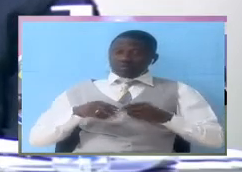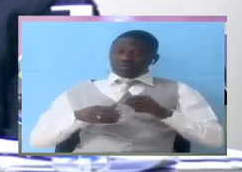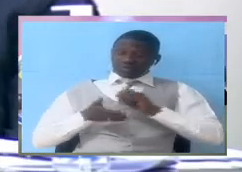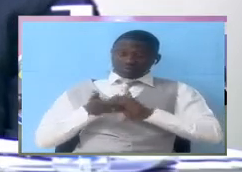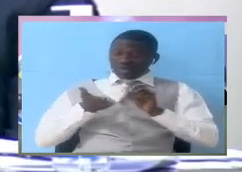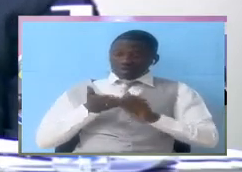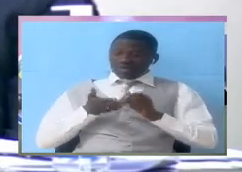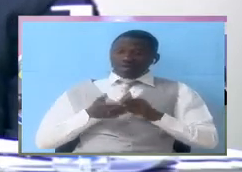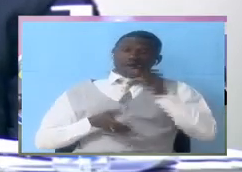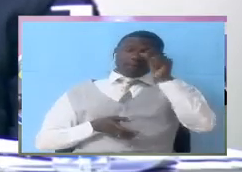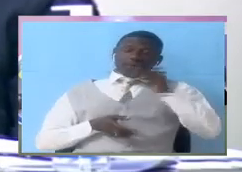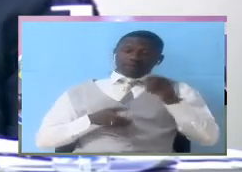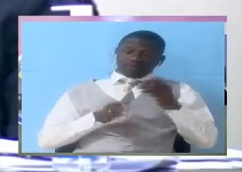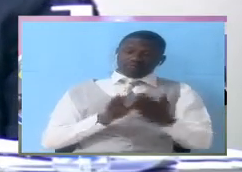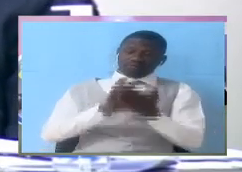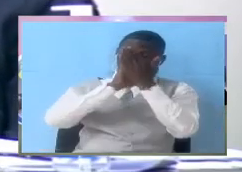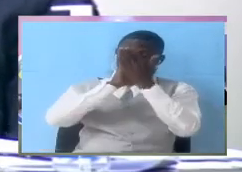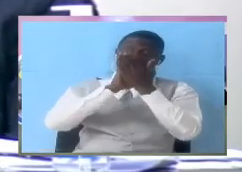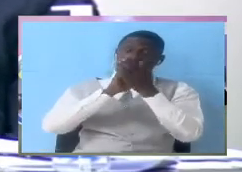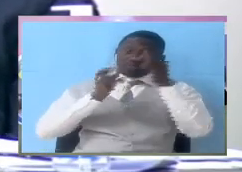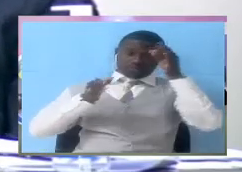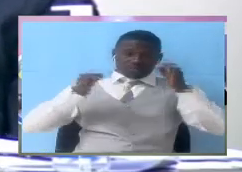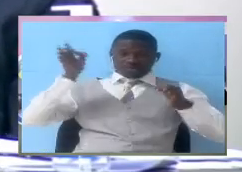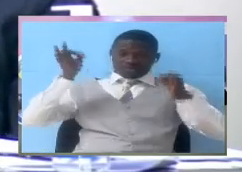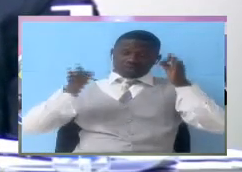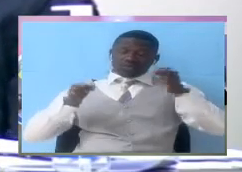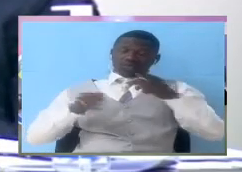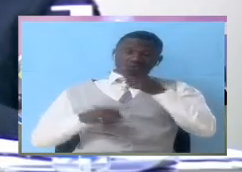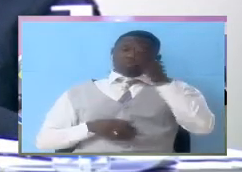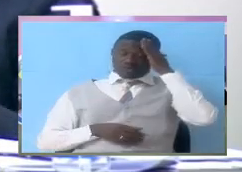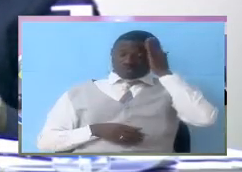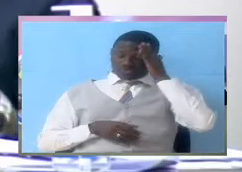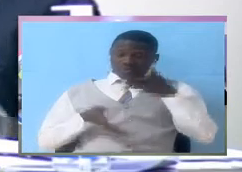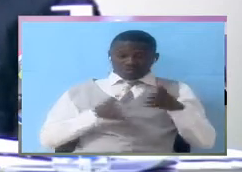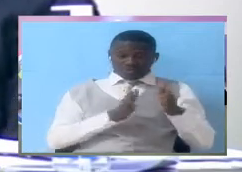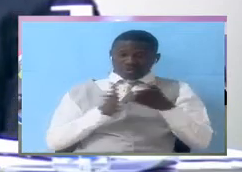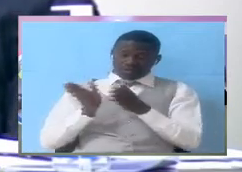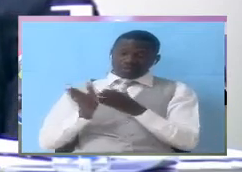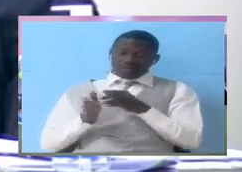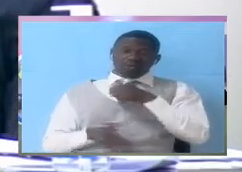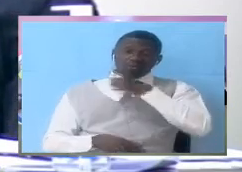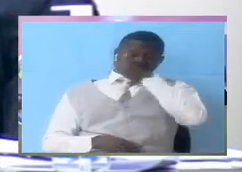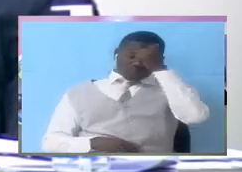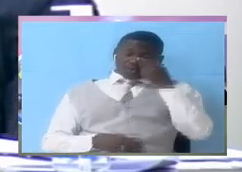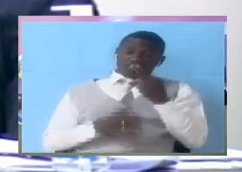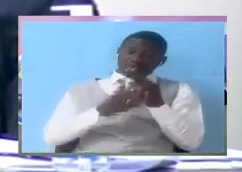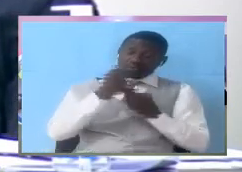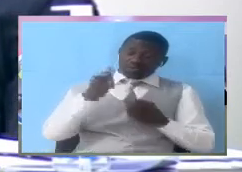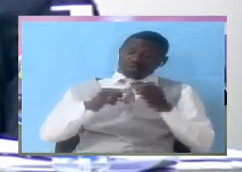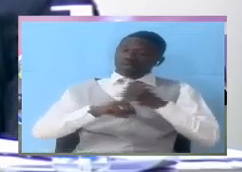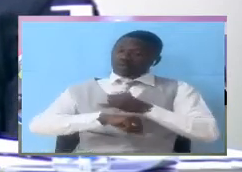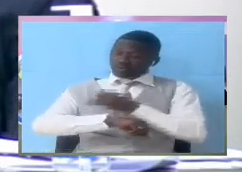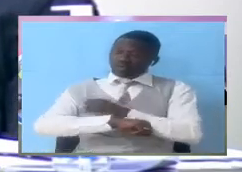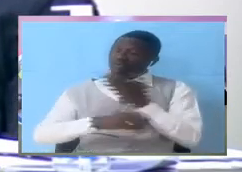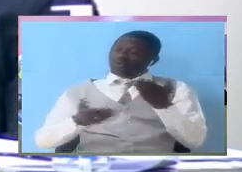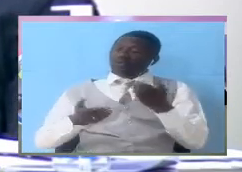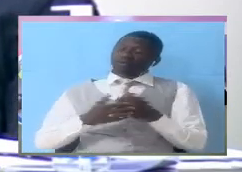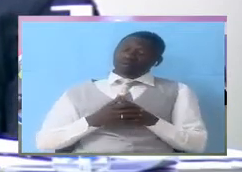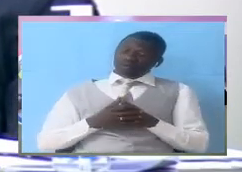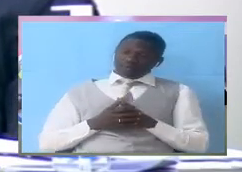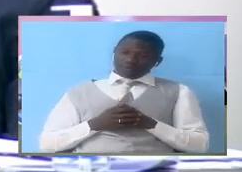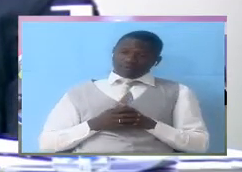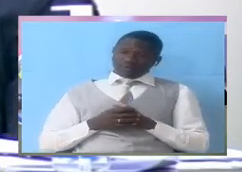is arraigned before court. You knew the drill. You worked in both institutions. Xibaar yoy nga xamne mom nga joxe ci